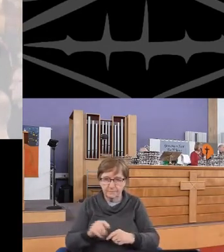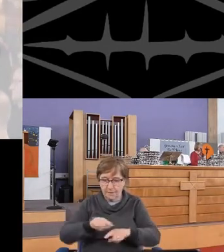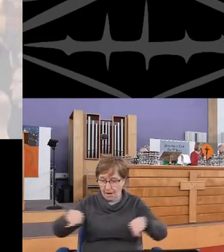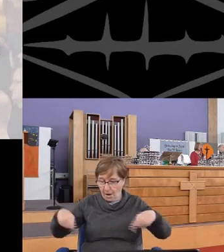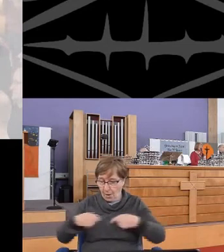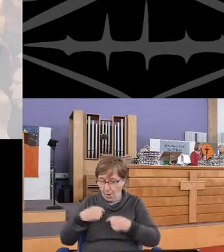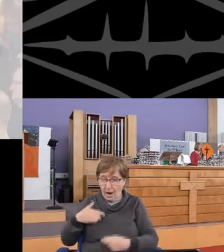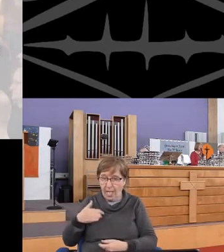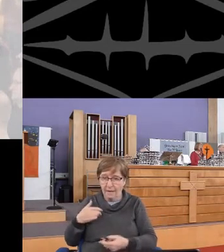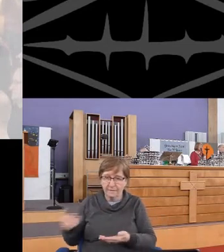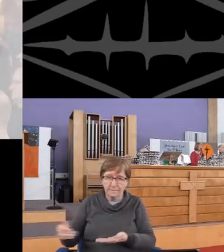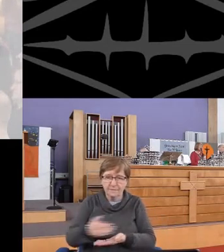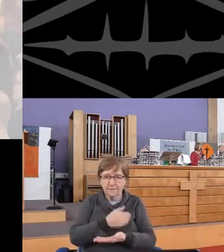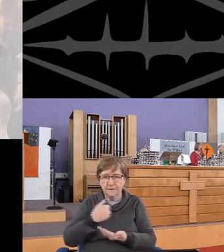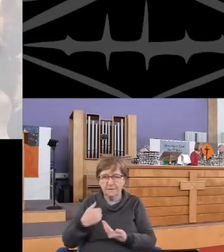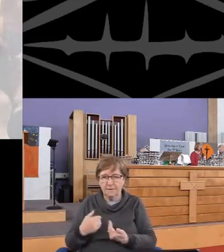Our lives to